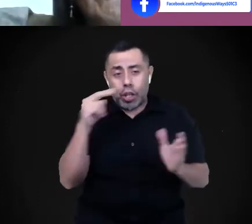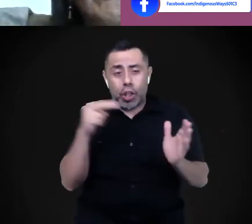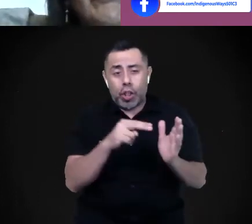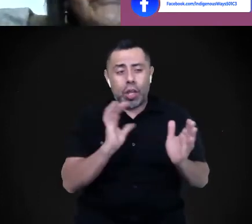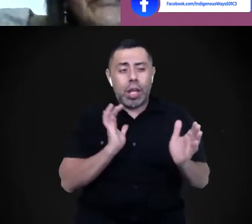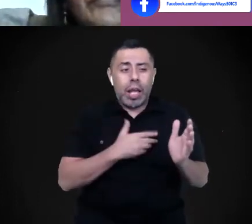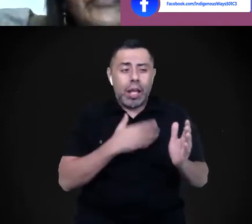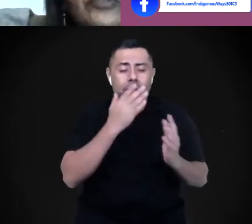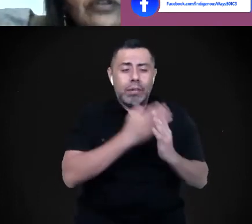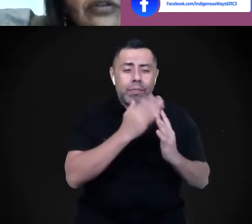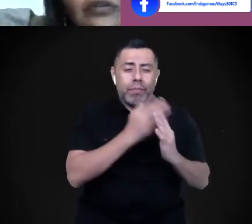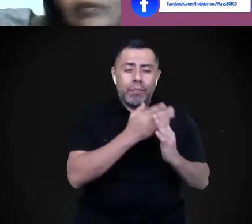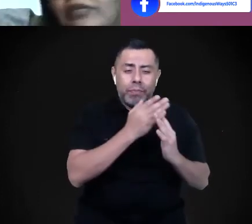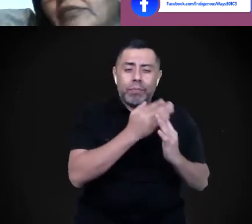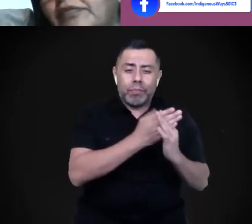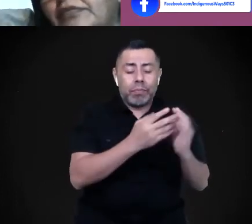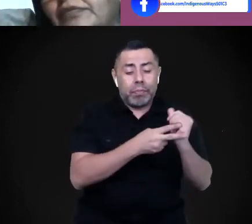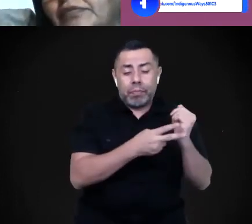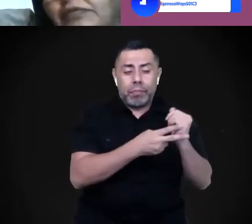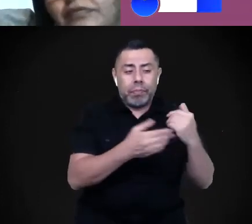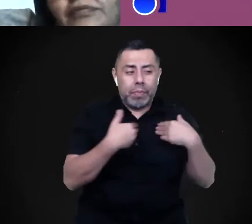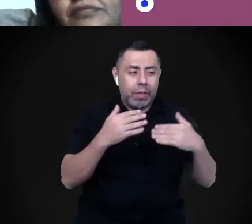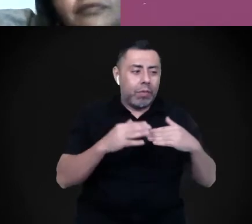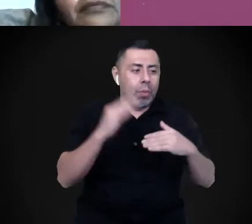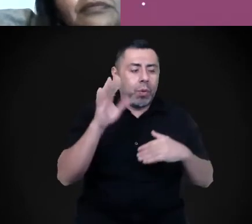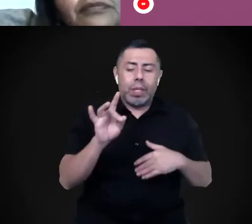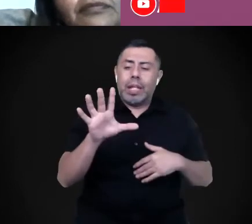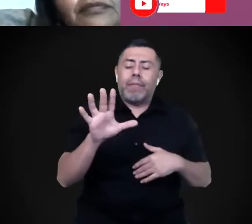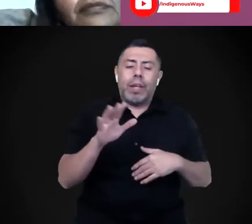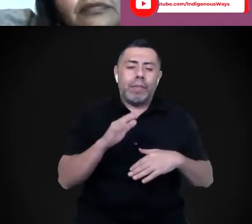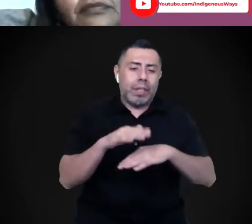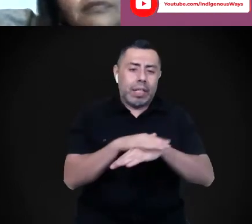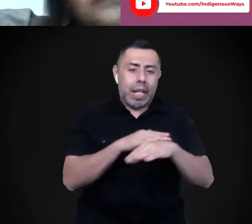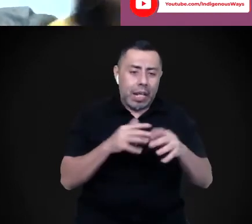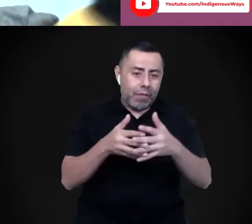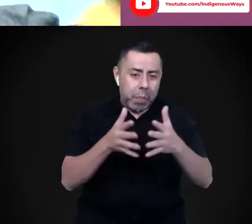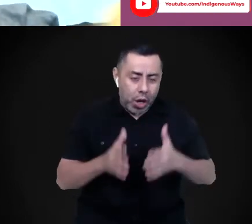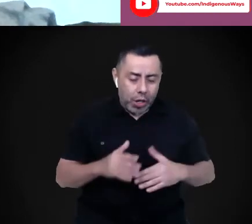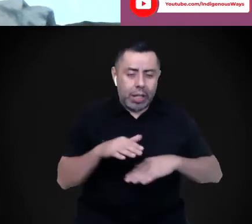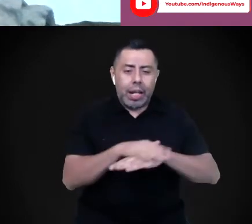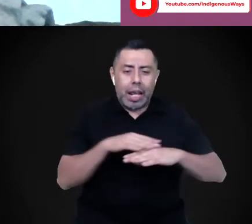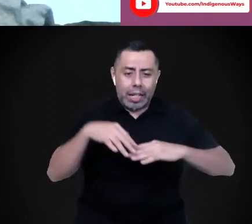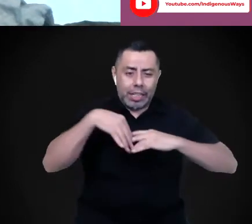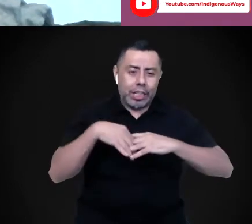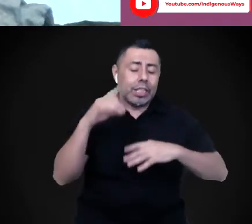over 85 Native American, Indigenous, deaf and hard of hearing, and